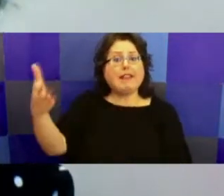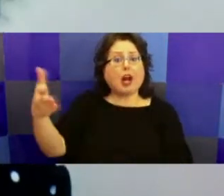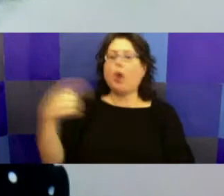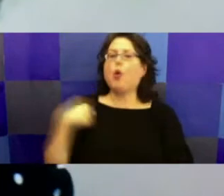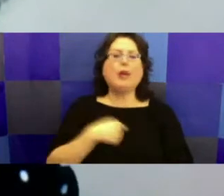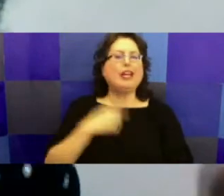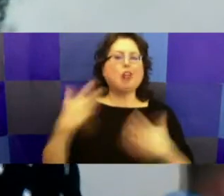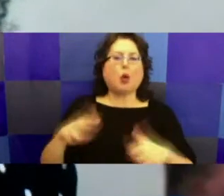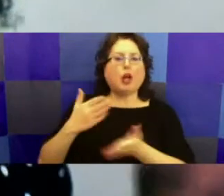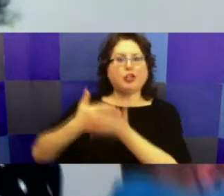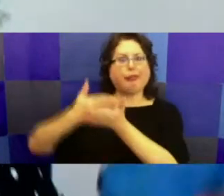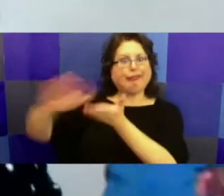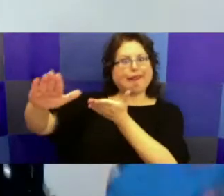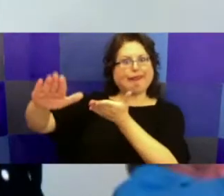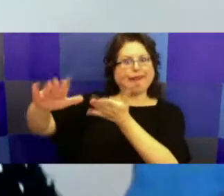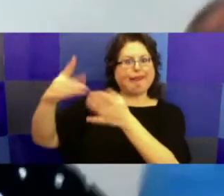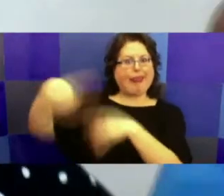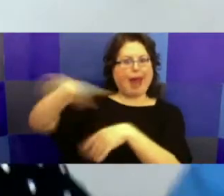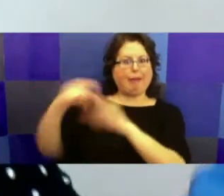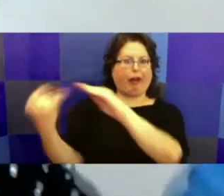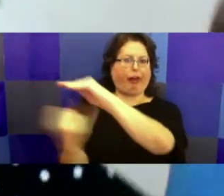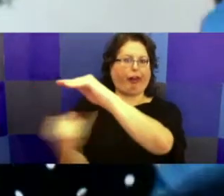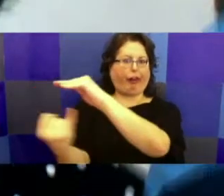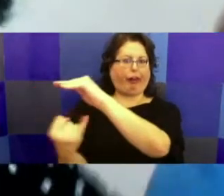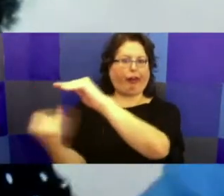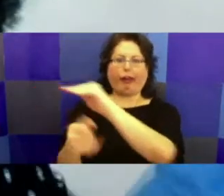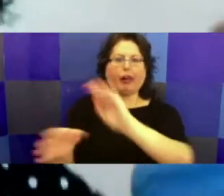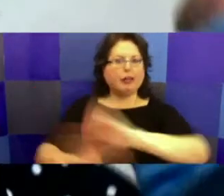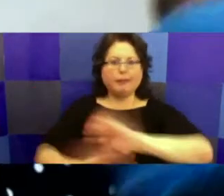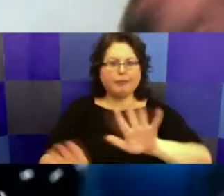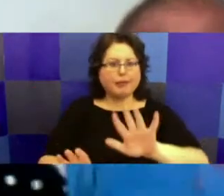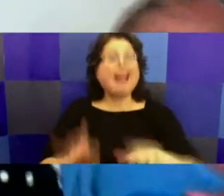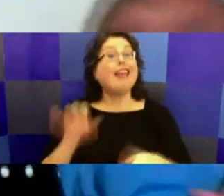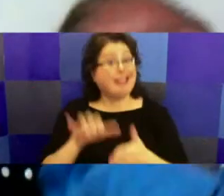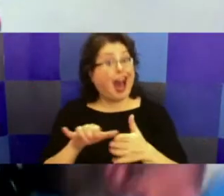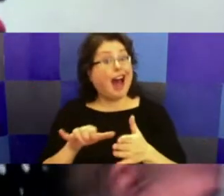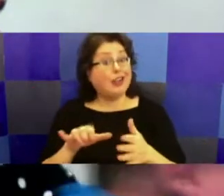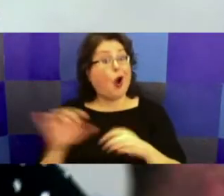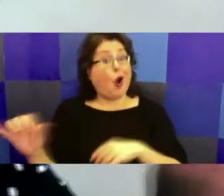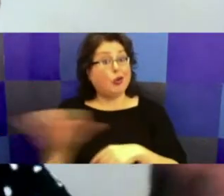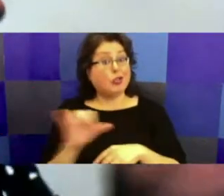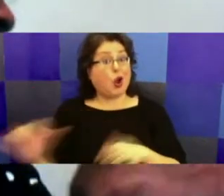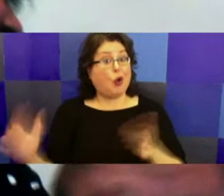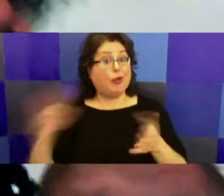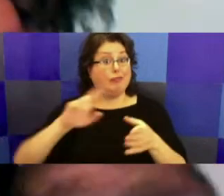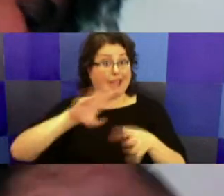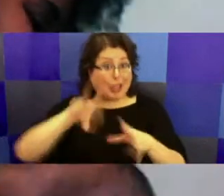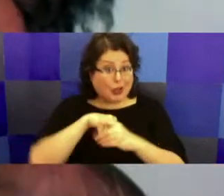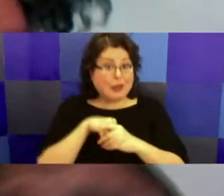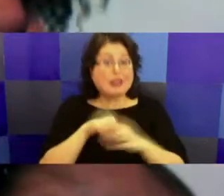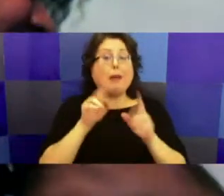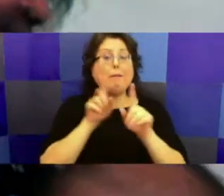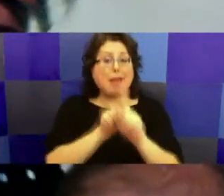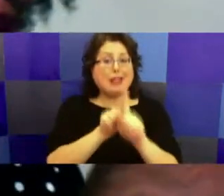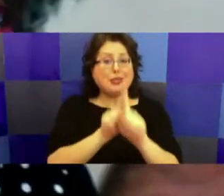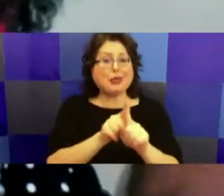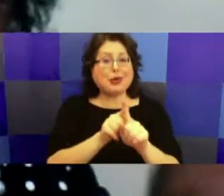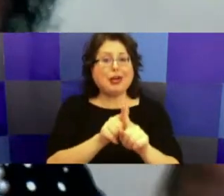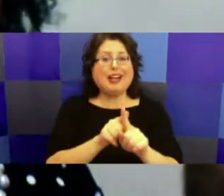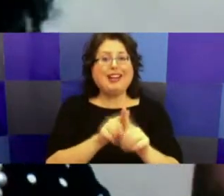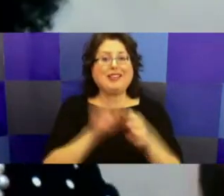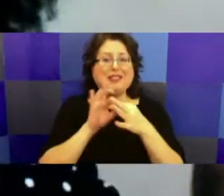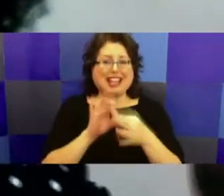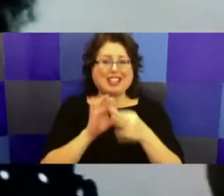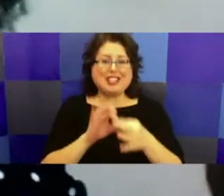WLMP experience. And this, of course, extends to our mentoring relationships. So our peer